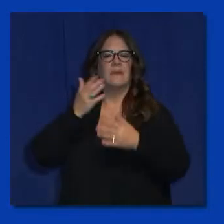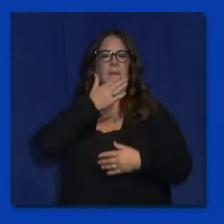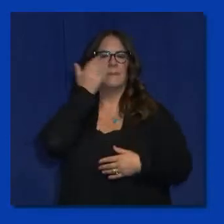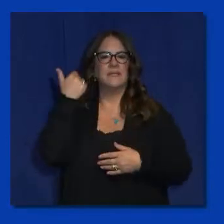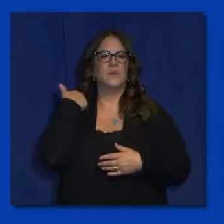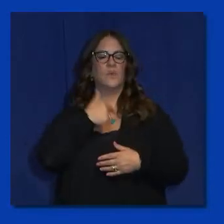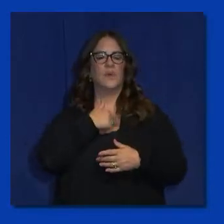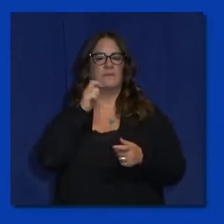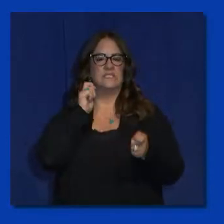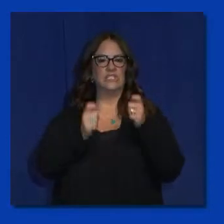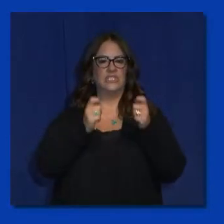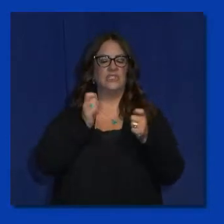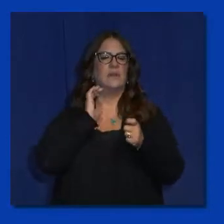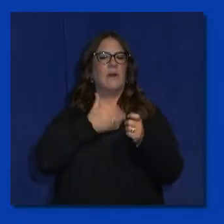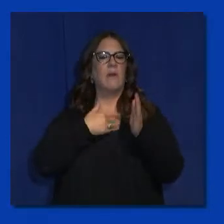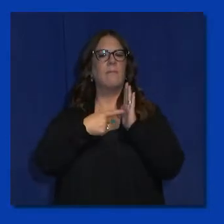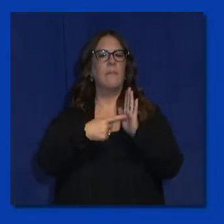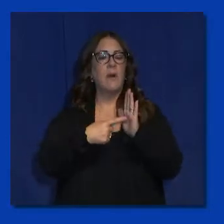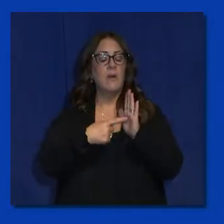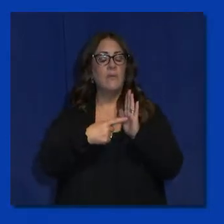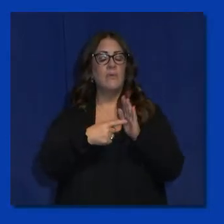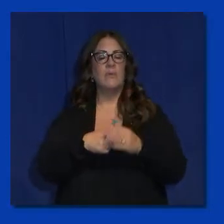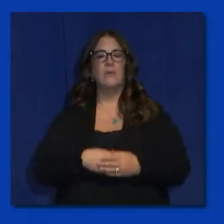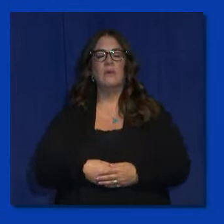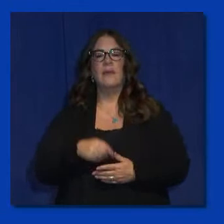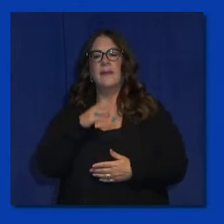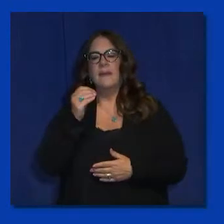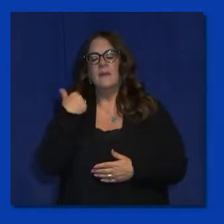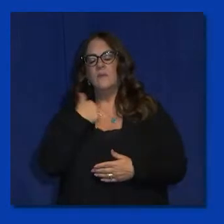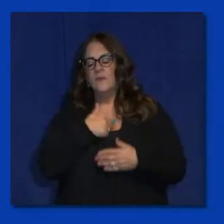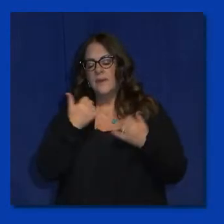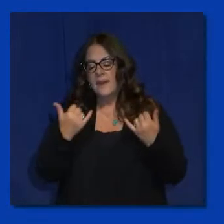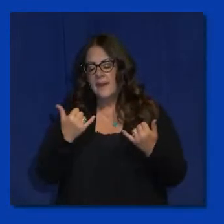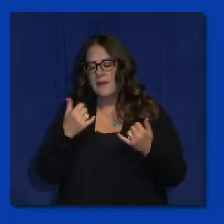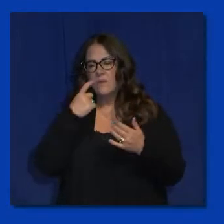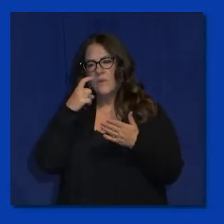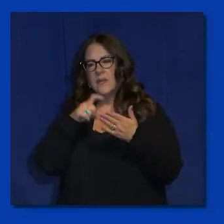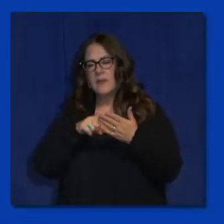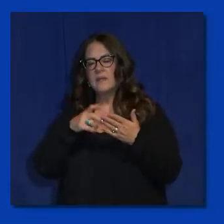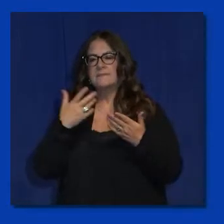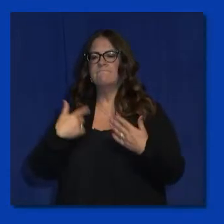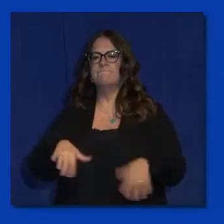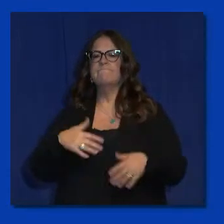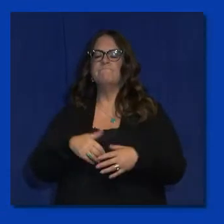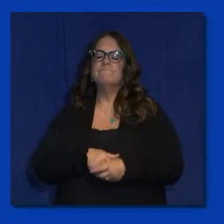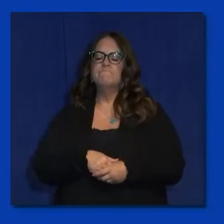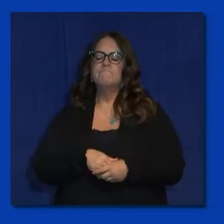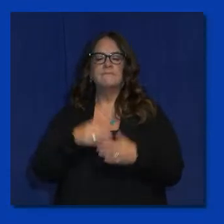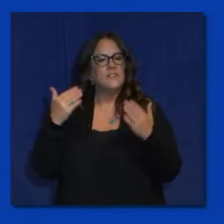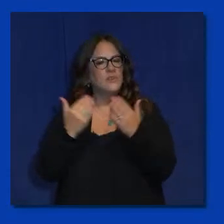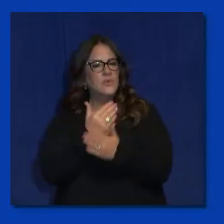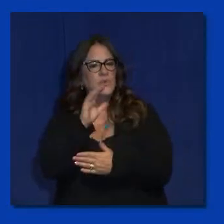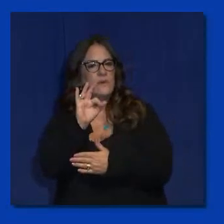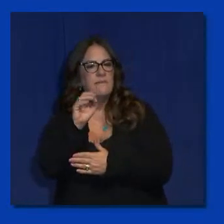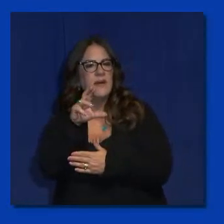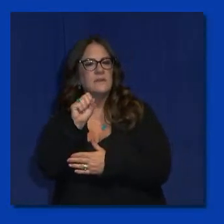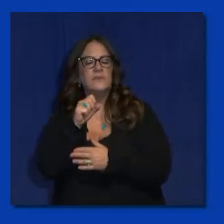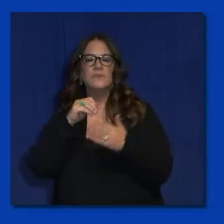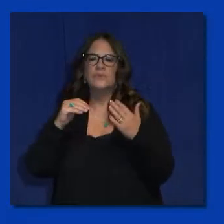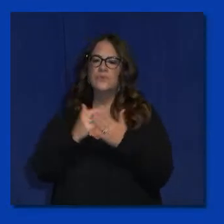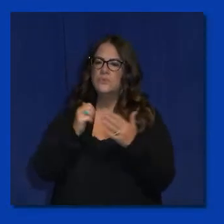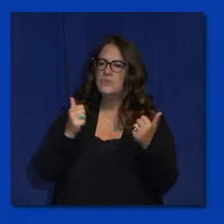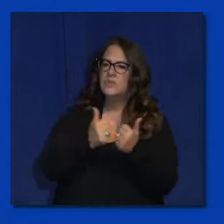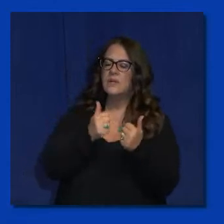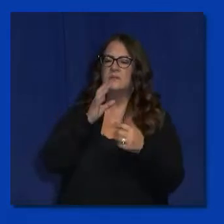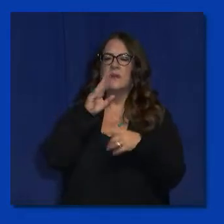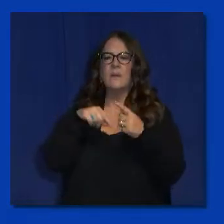been changing our modeling, and we are now recognizing some new factors and challenges, particularly as it relates to